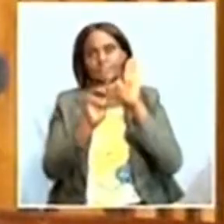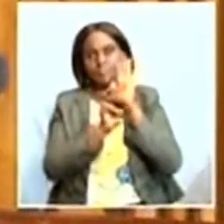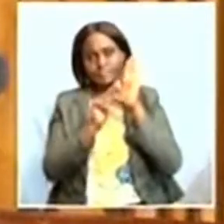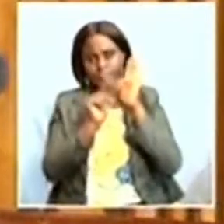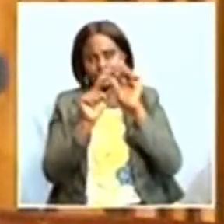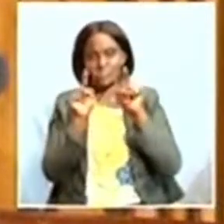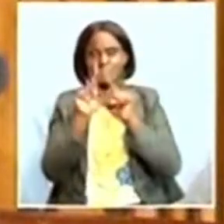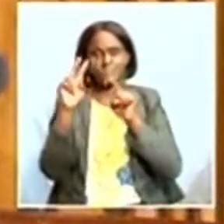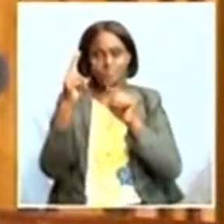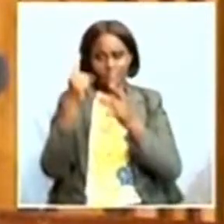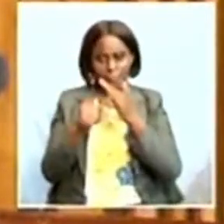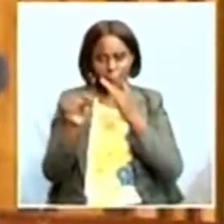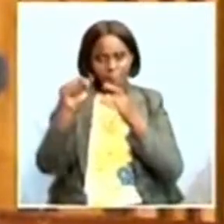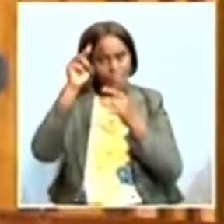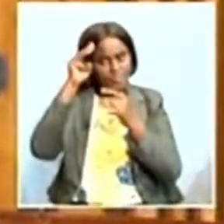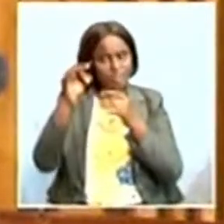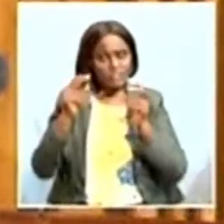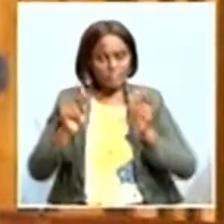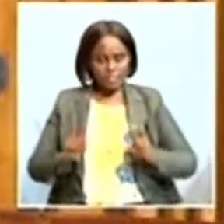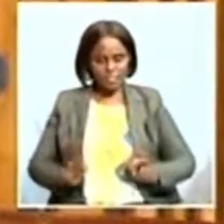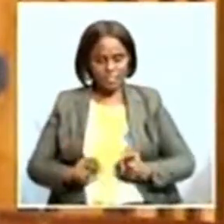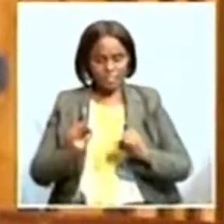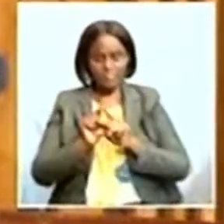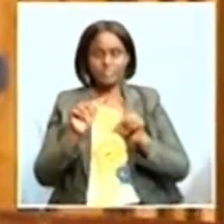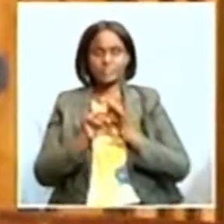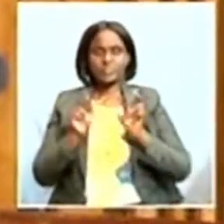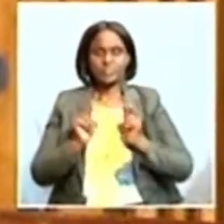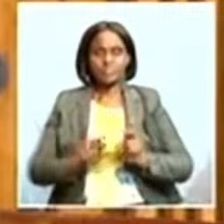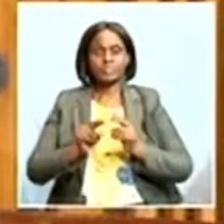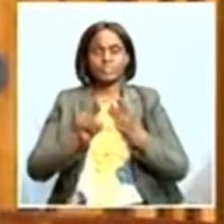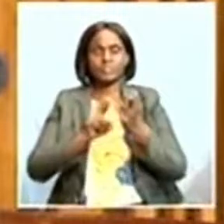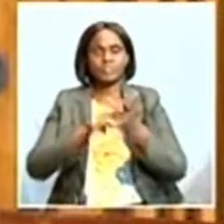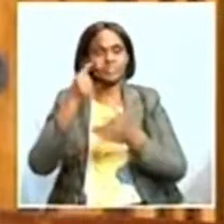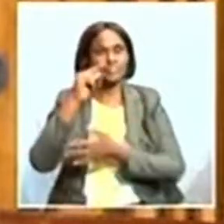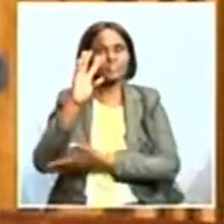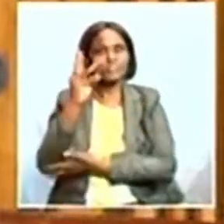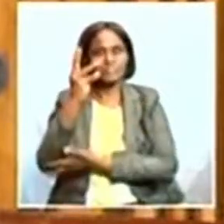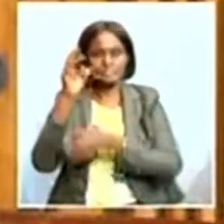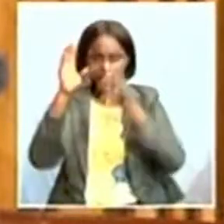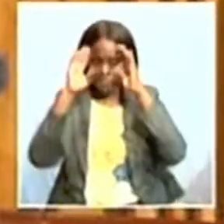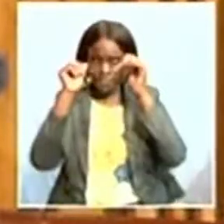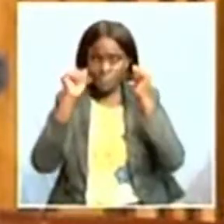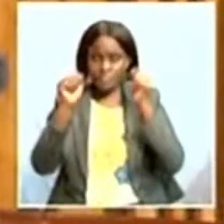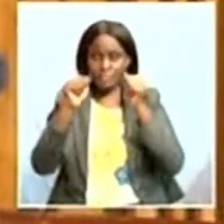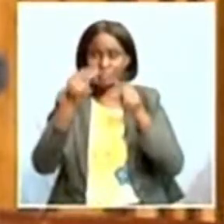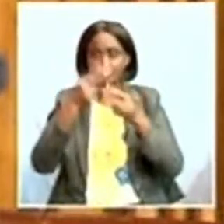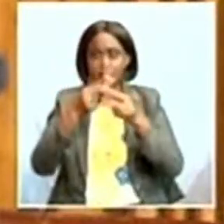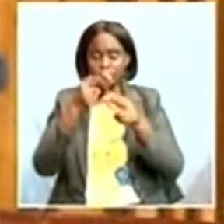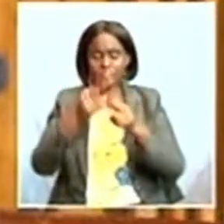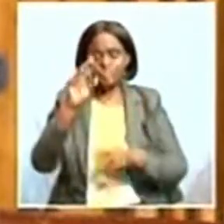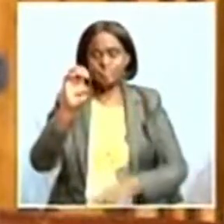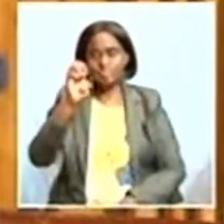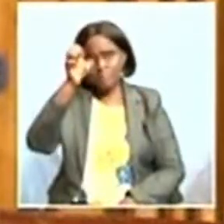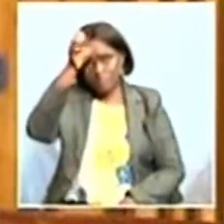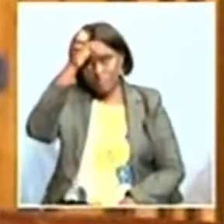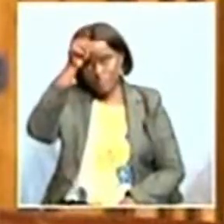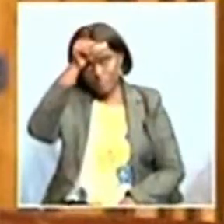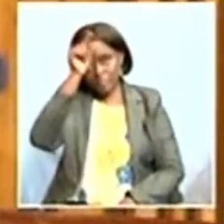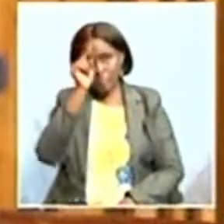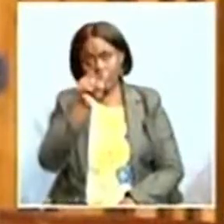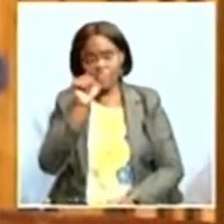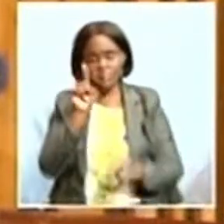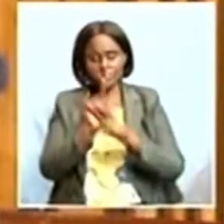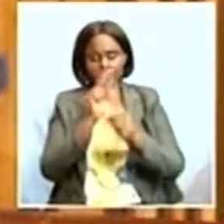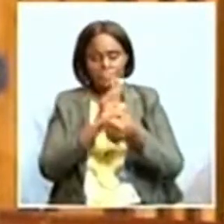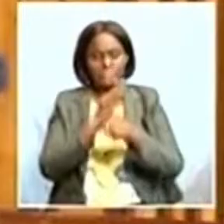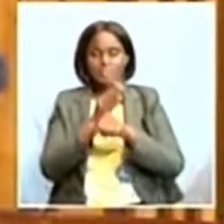and then the second one by the Minister of Health on the health status of the 6th Republican President, Mr. Edgar Chagwa Lungu, and the